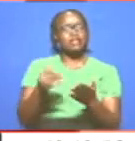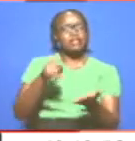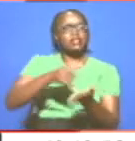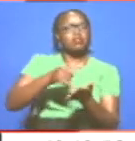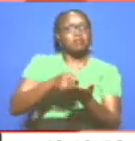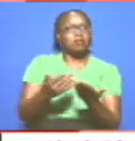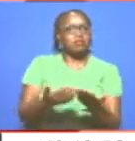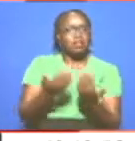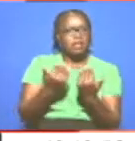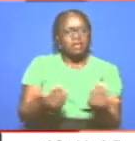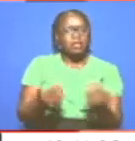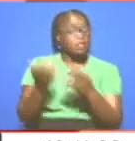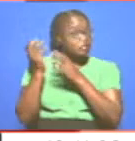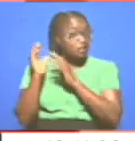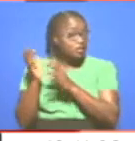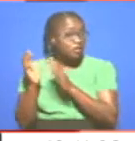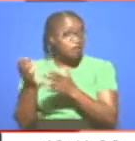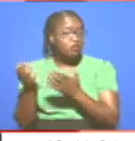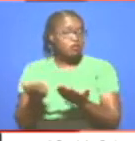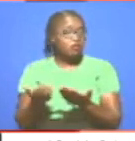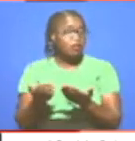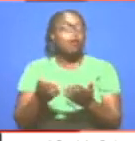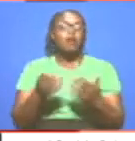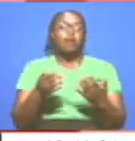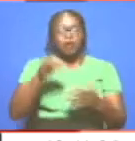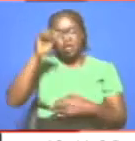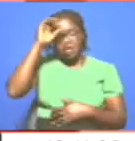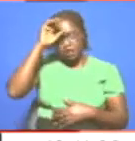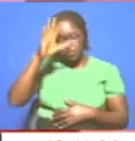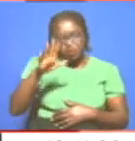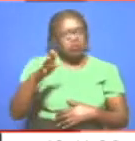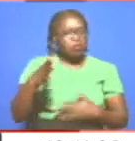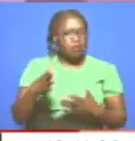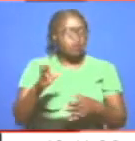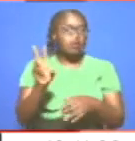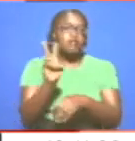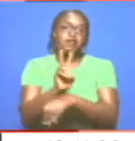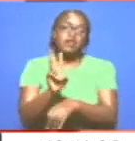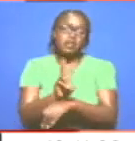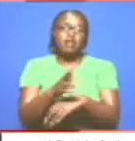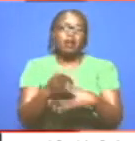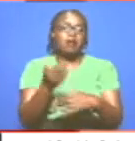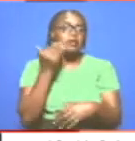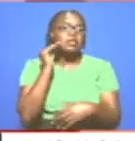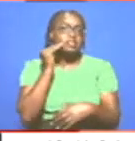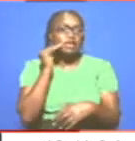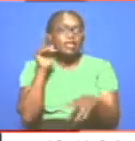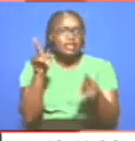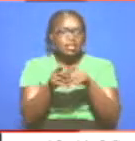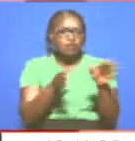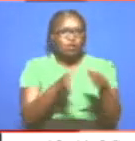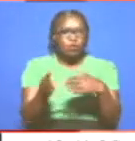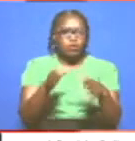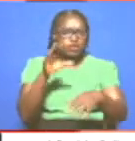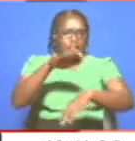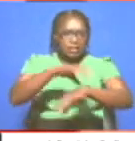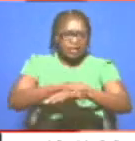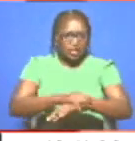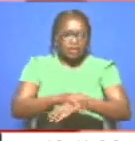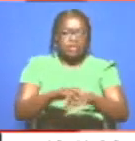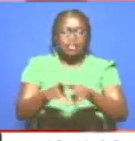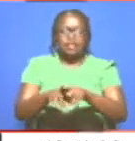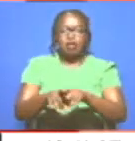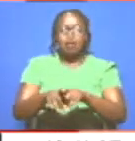in Kilifi or in Kiambu or in Vihiga or in Sia get the same opportunity as the kid in